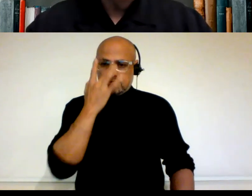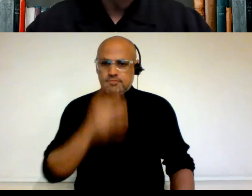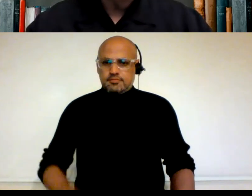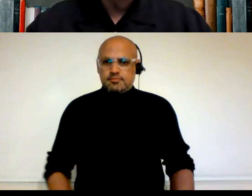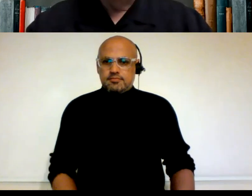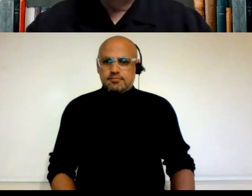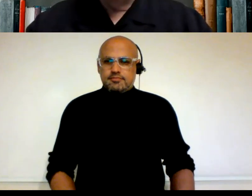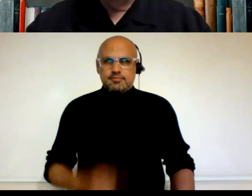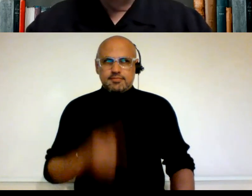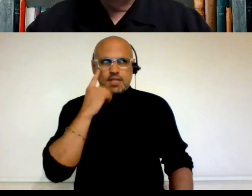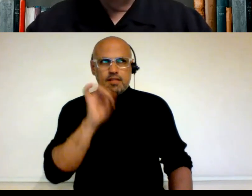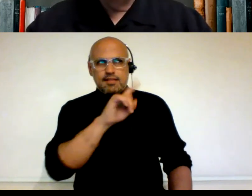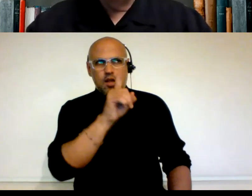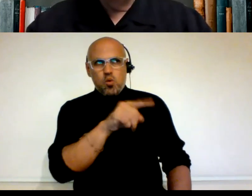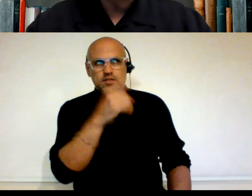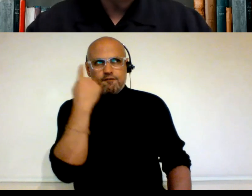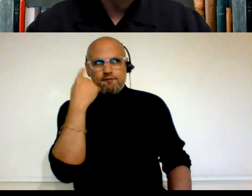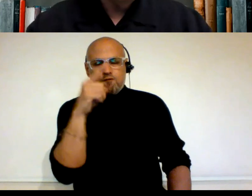I think that's a question for,